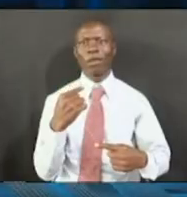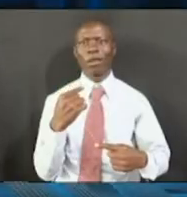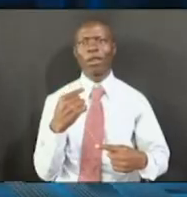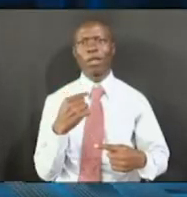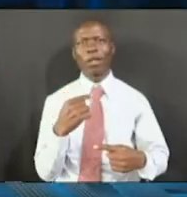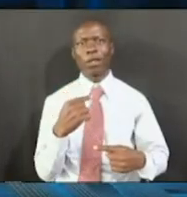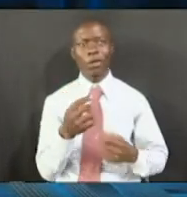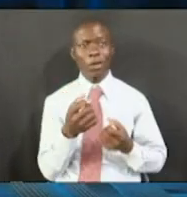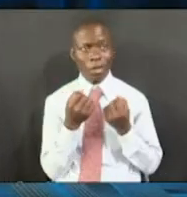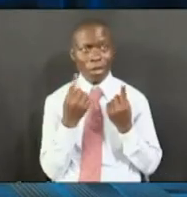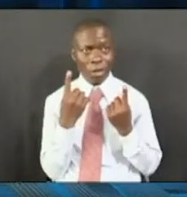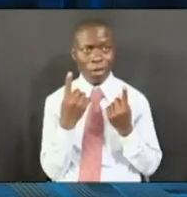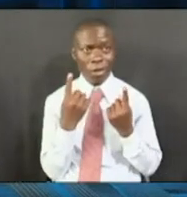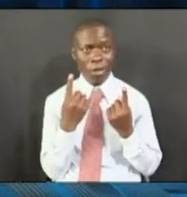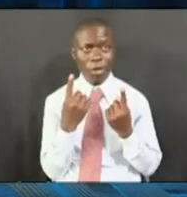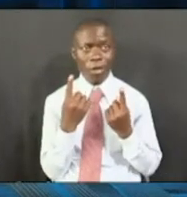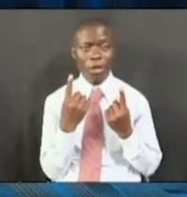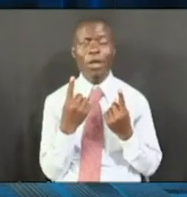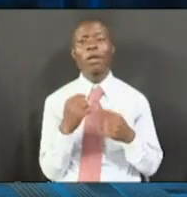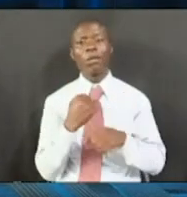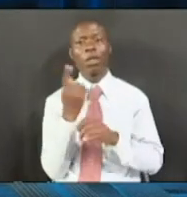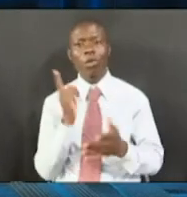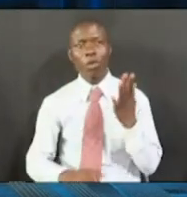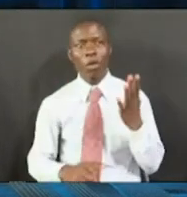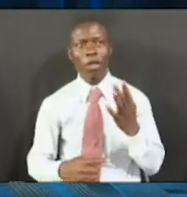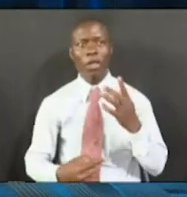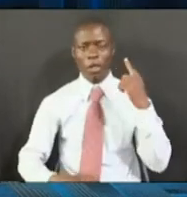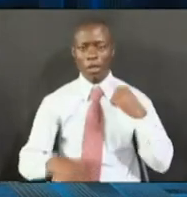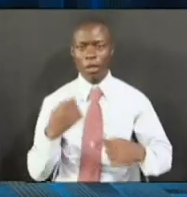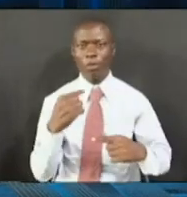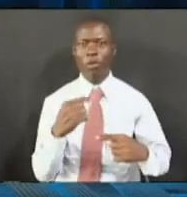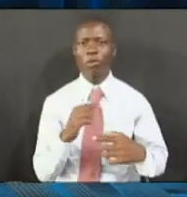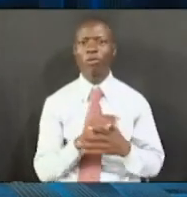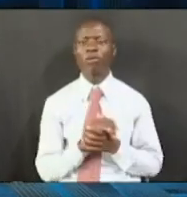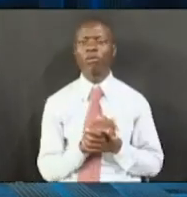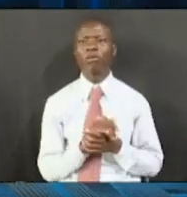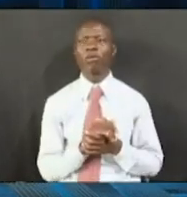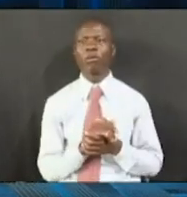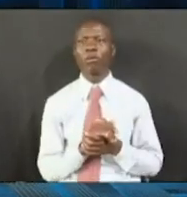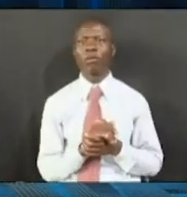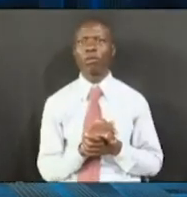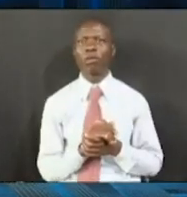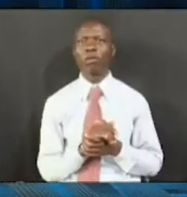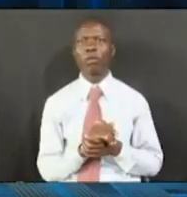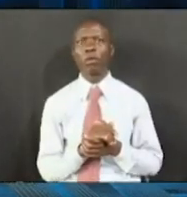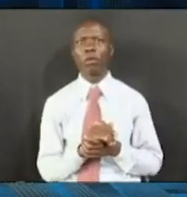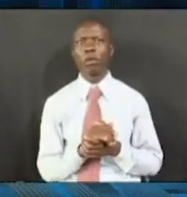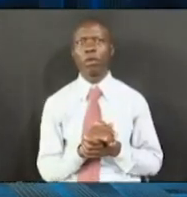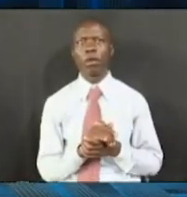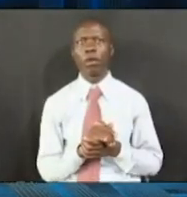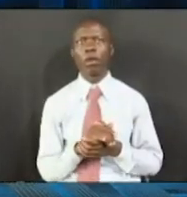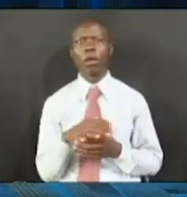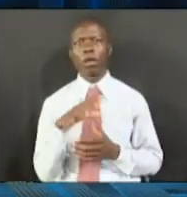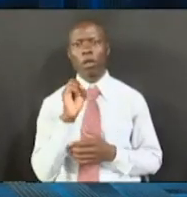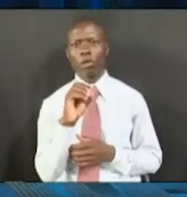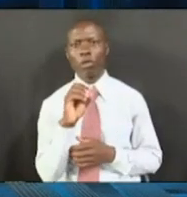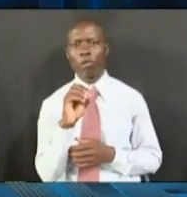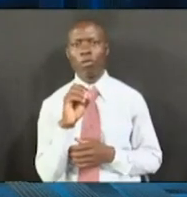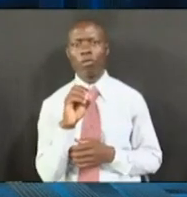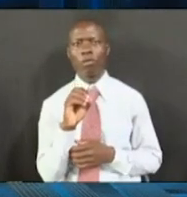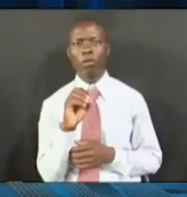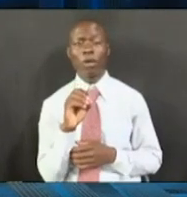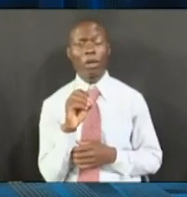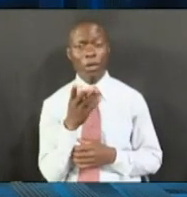me? Make me what? A champion. So, 5 things how